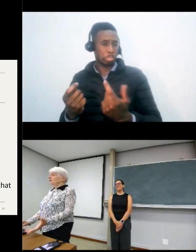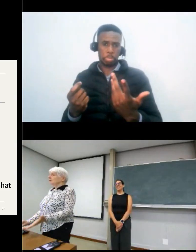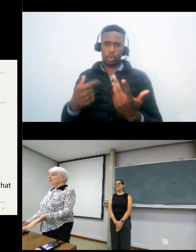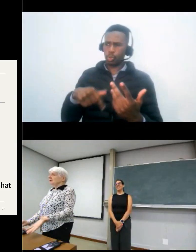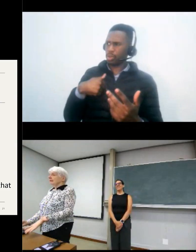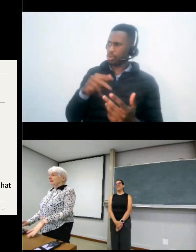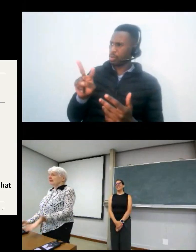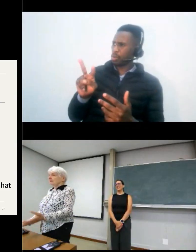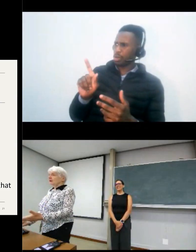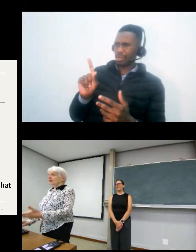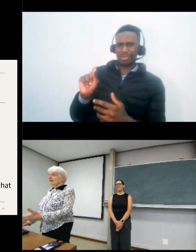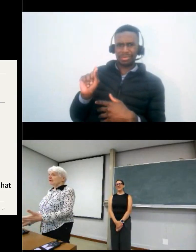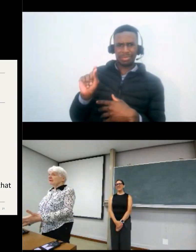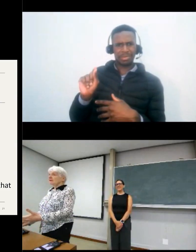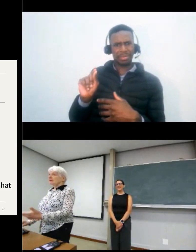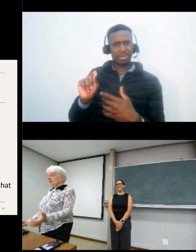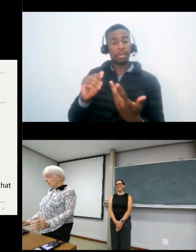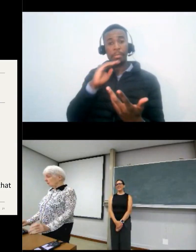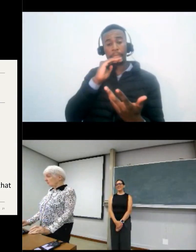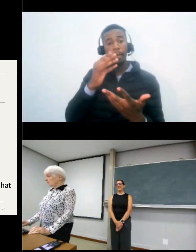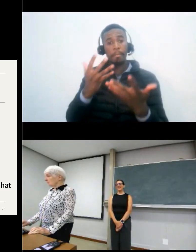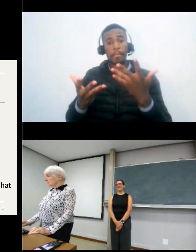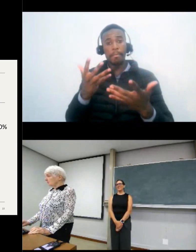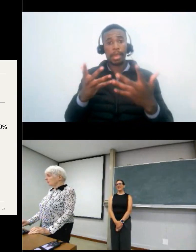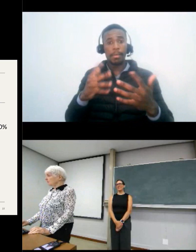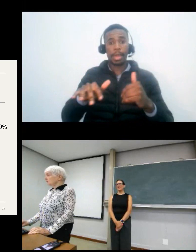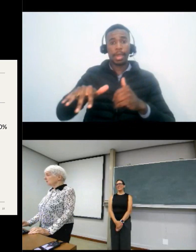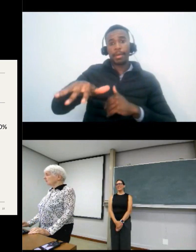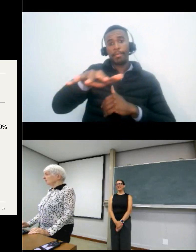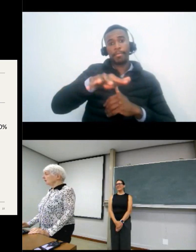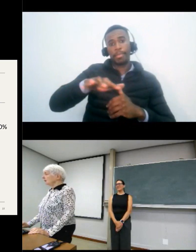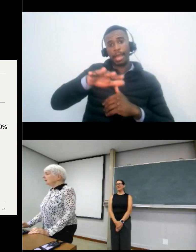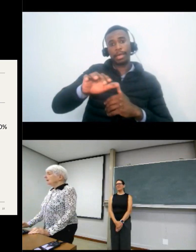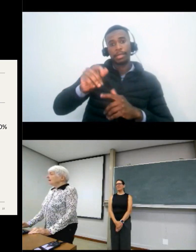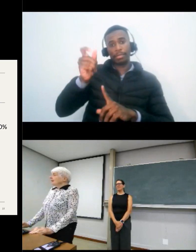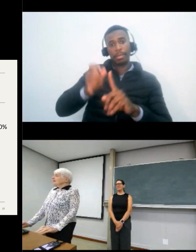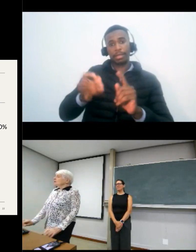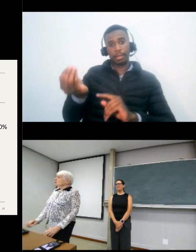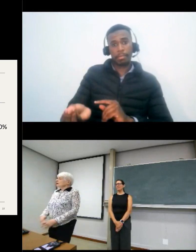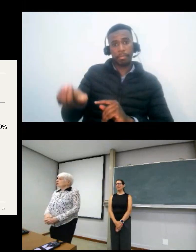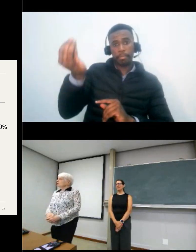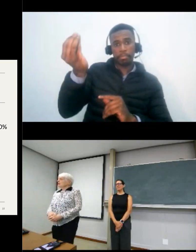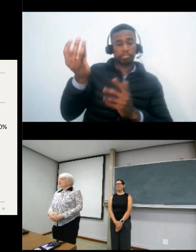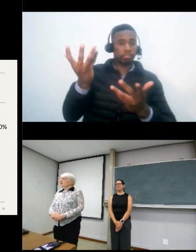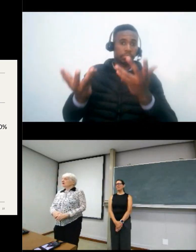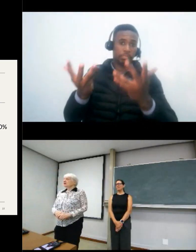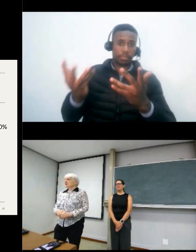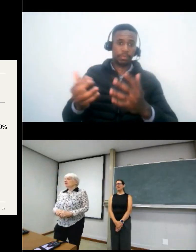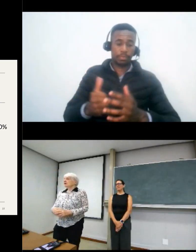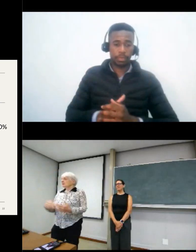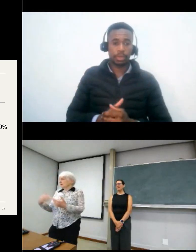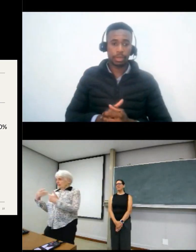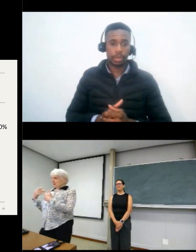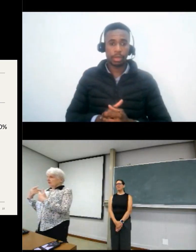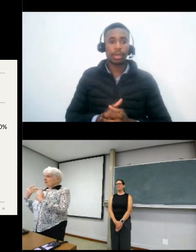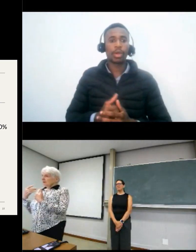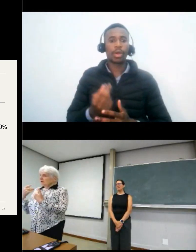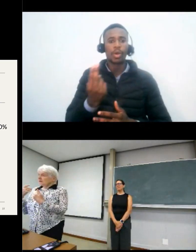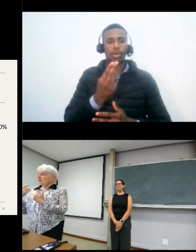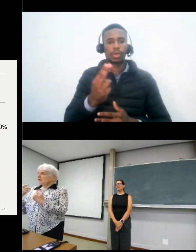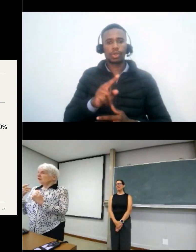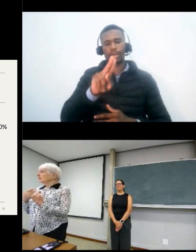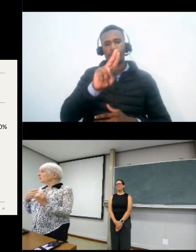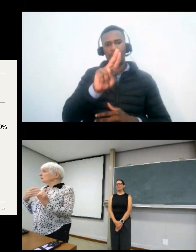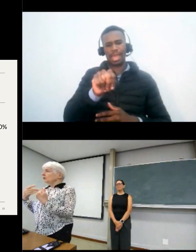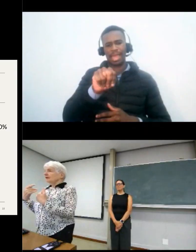do with the setting being narratives as opposed to sentence repetition. The non-manual markers, that's